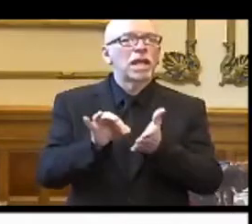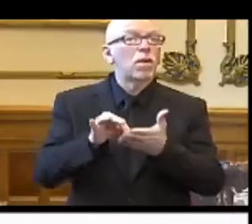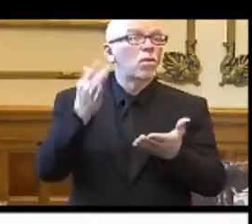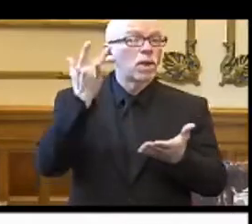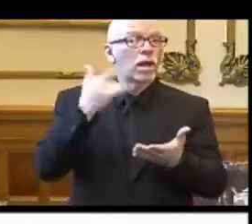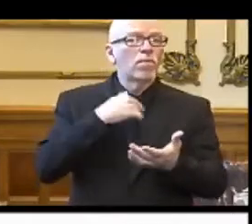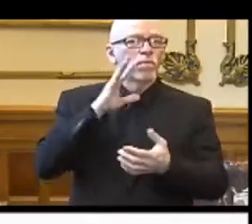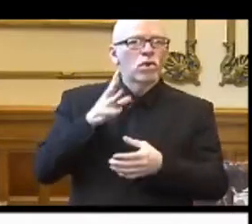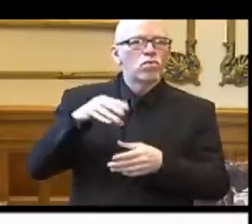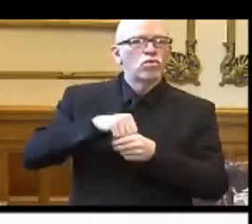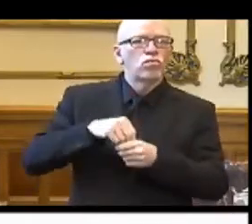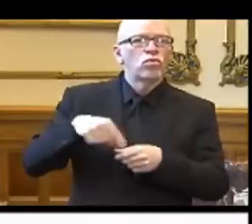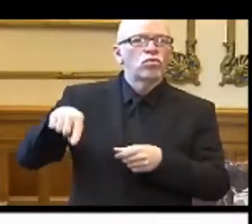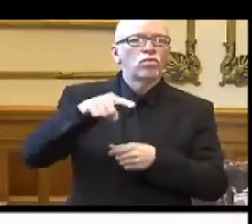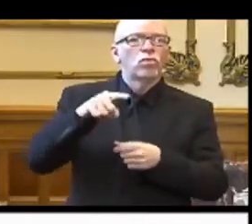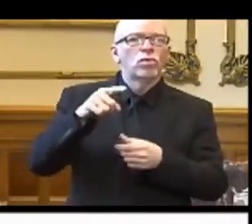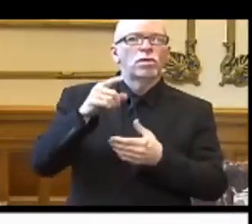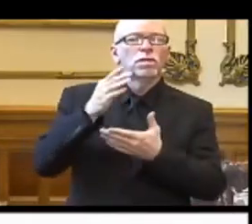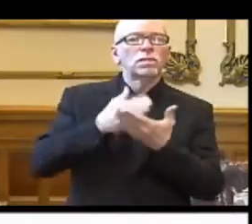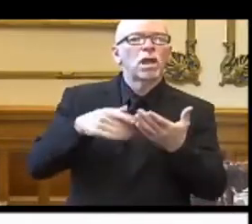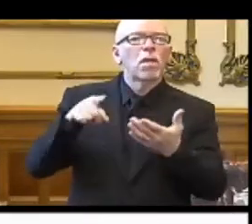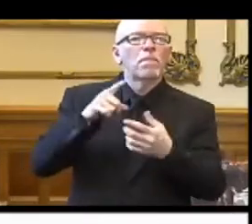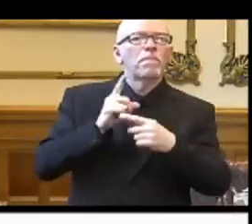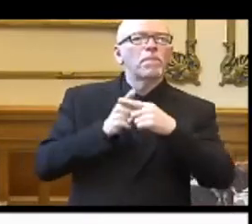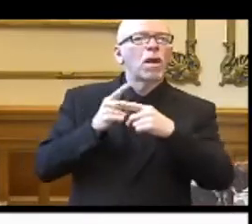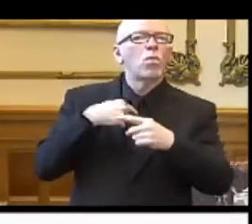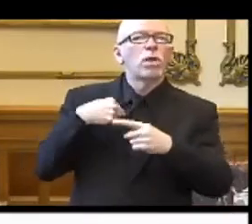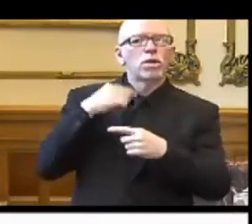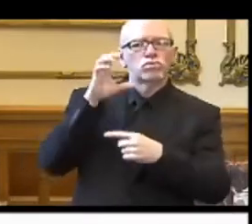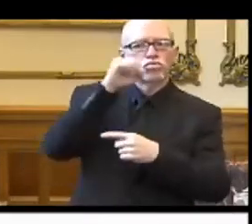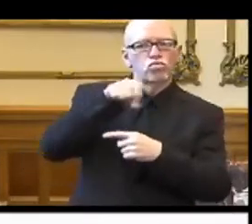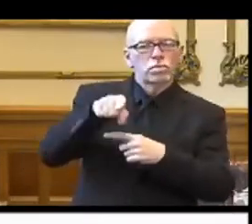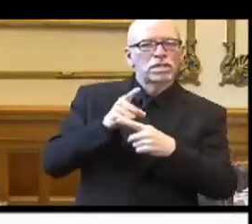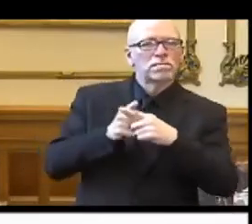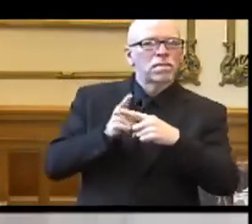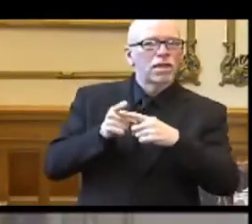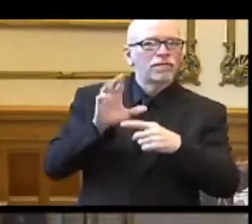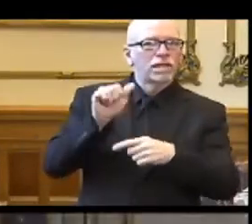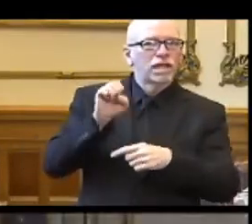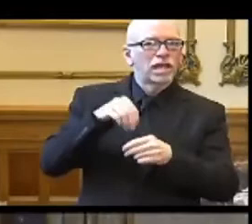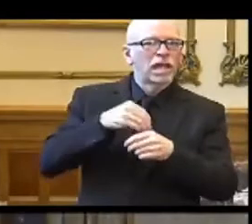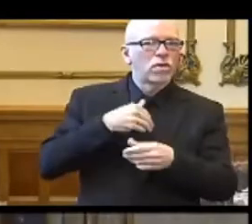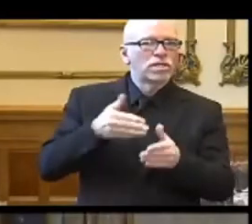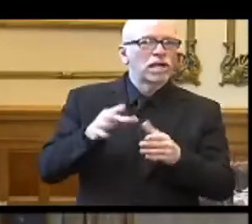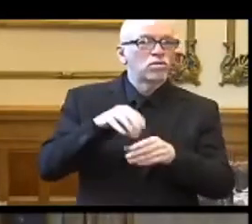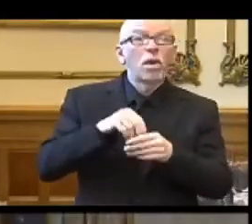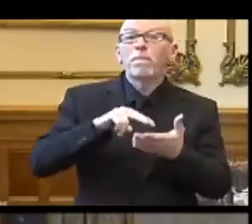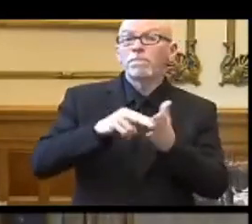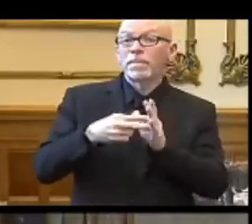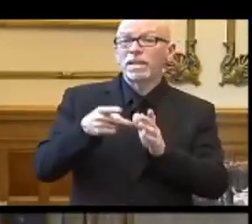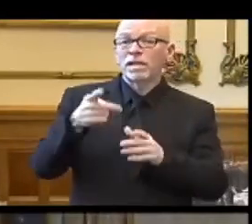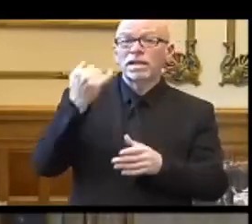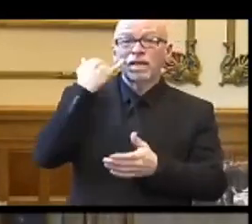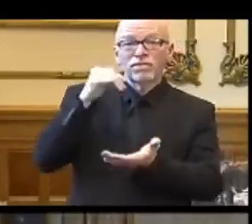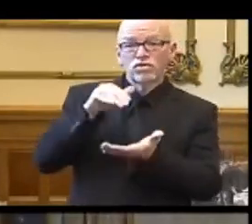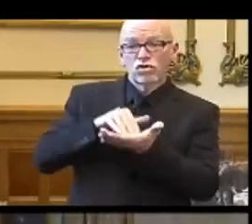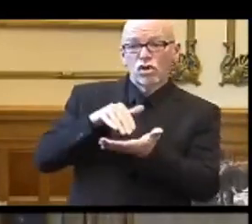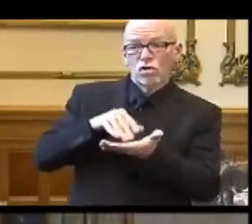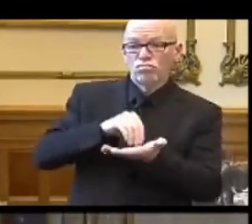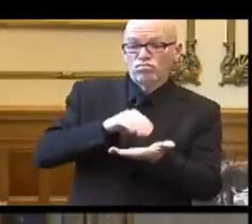be including our presumptive positive cases in our death total. What this means is that a physician actually